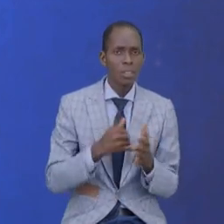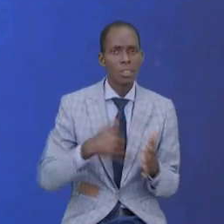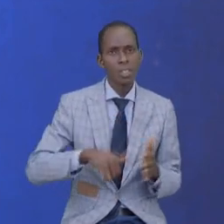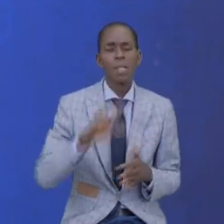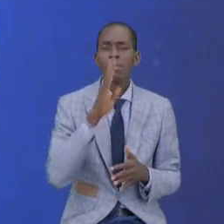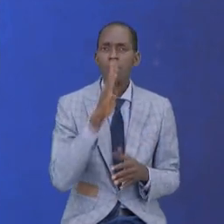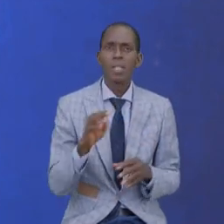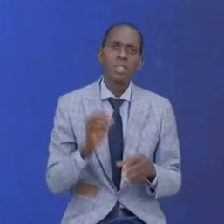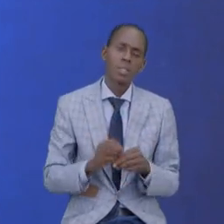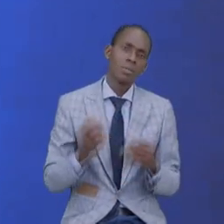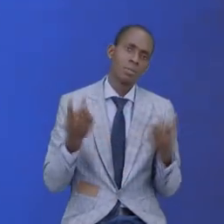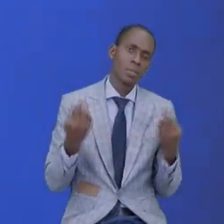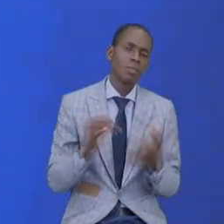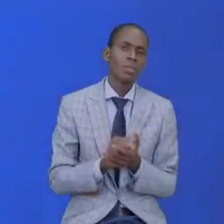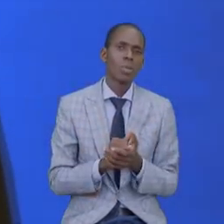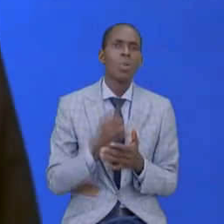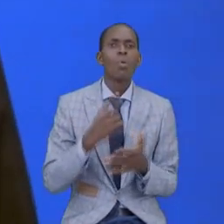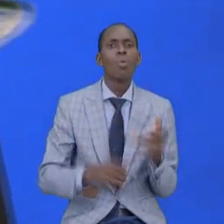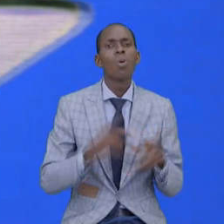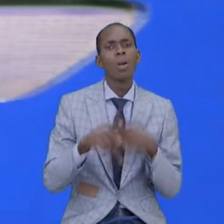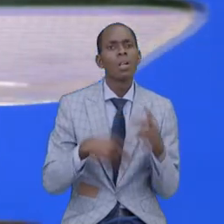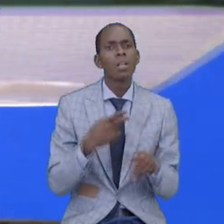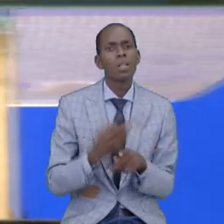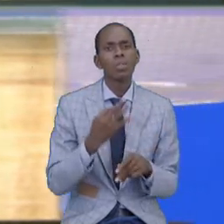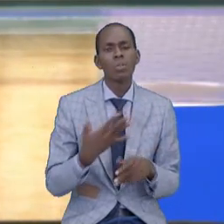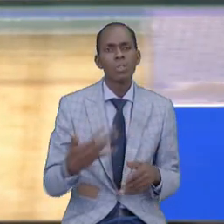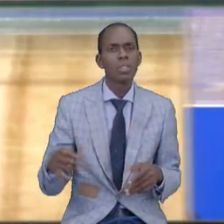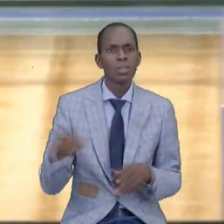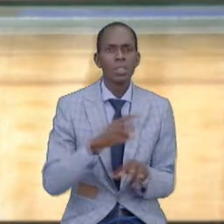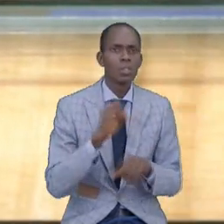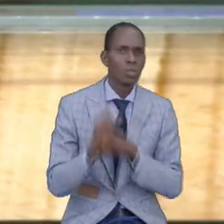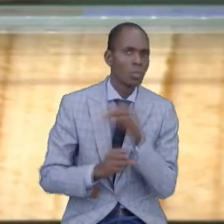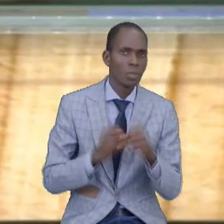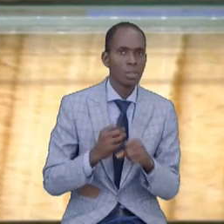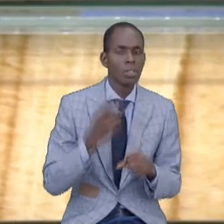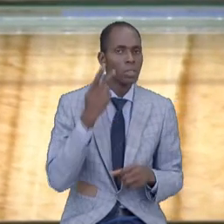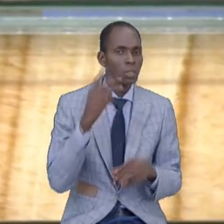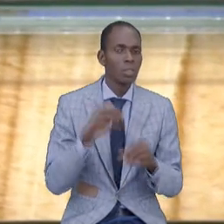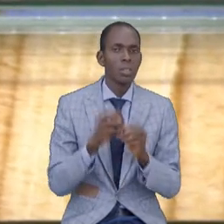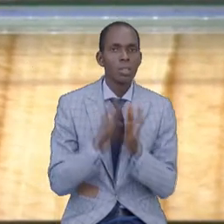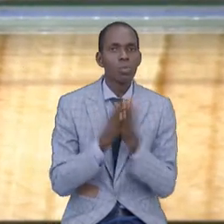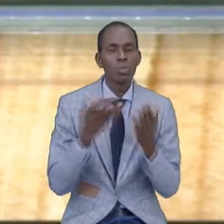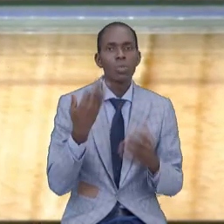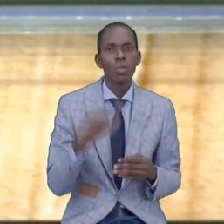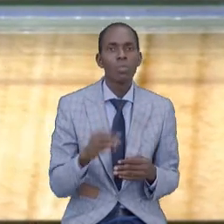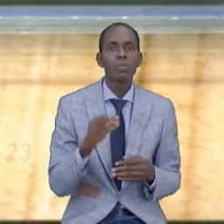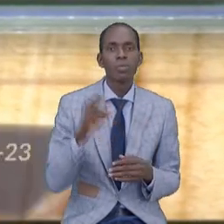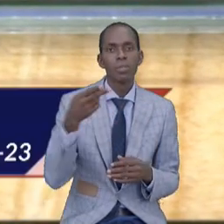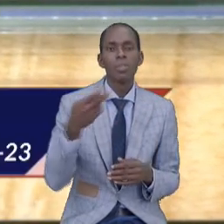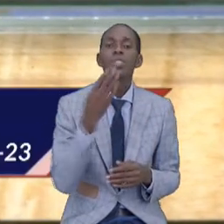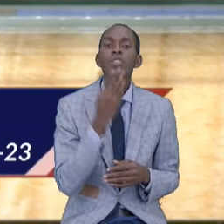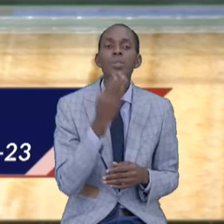in vain, what kind of things did they suffer? Hebrews chapter 10,